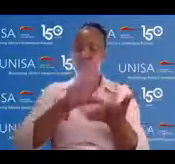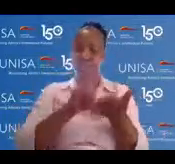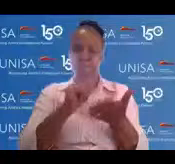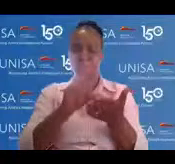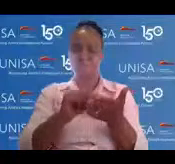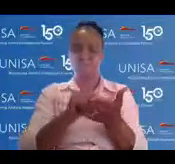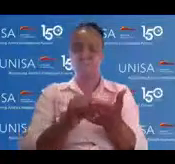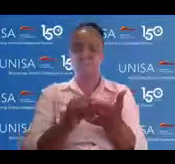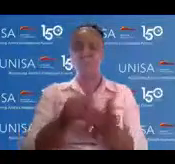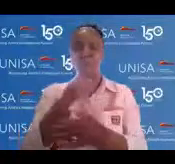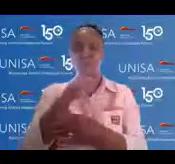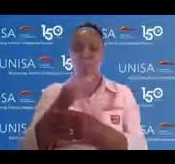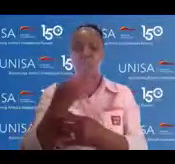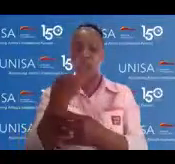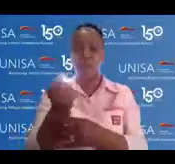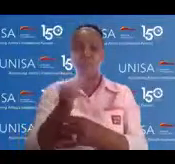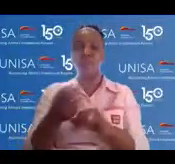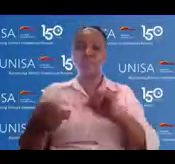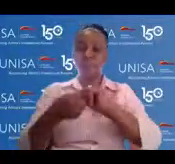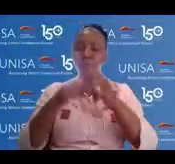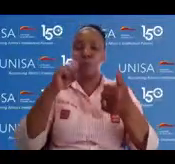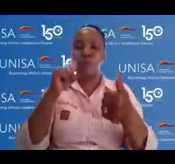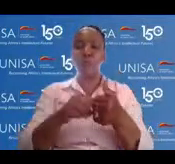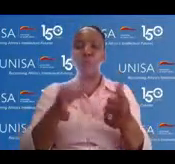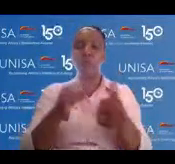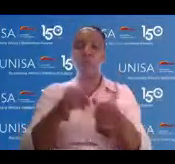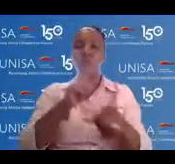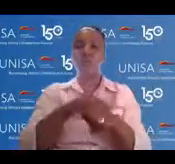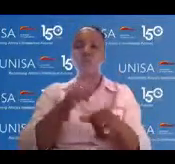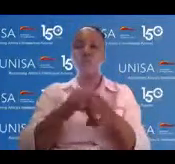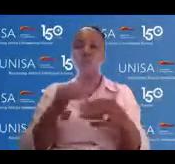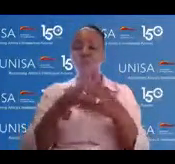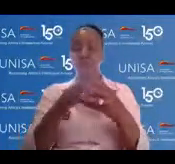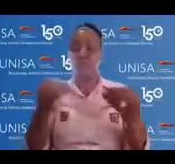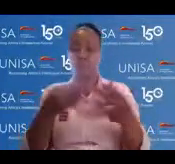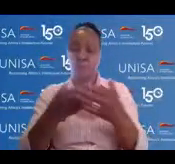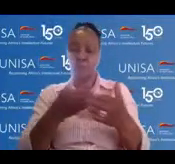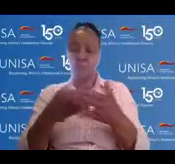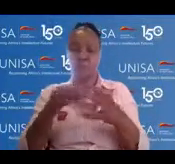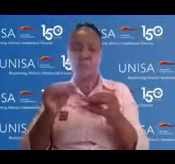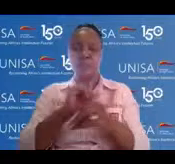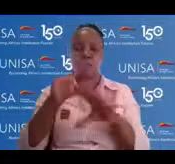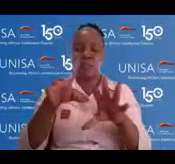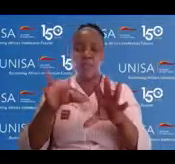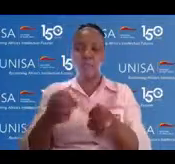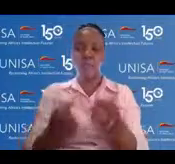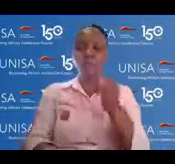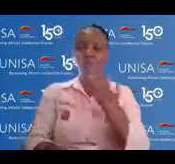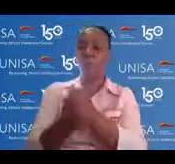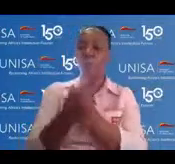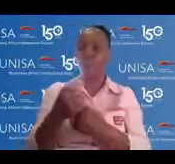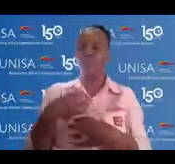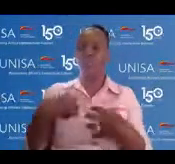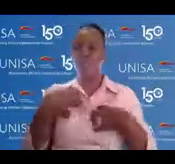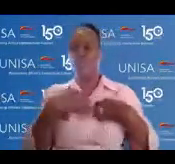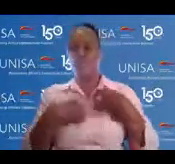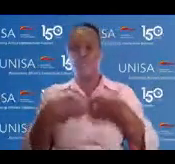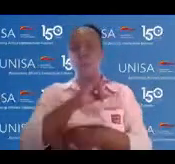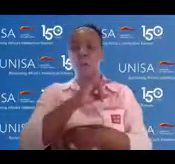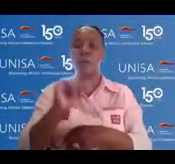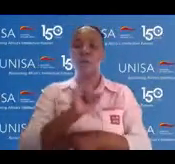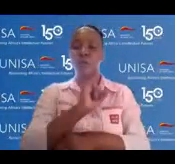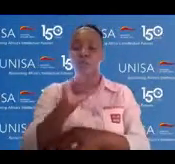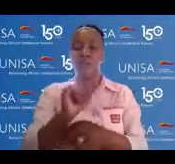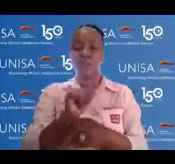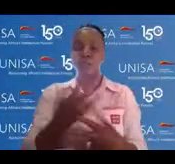to run out of time, and this is going to cause a lot of anxiety on your side. So over the weekend, set aside 15 to